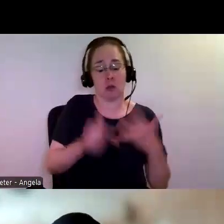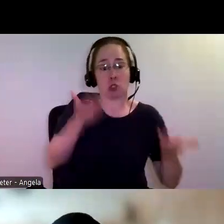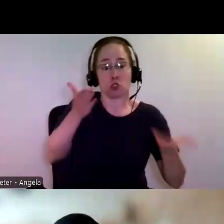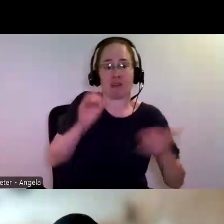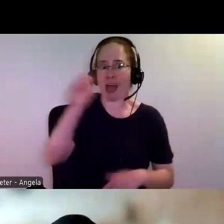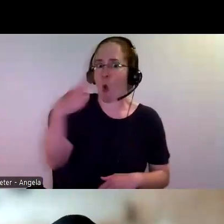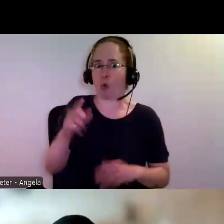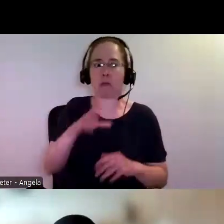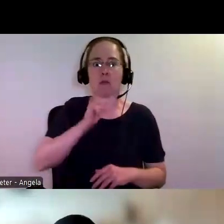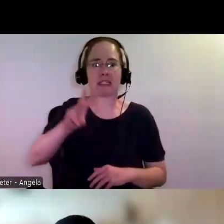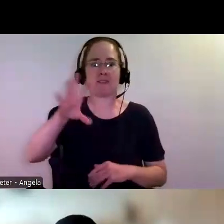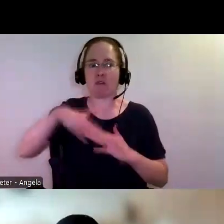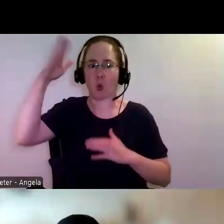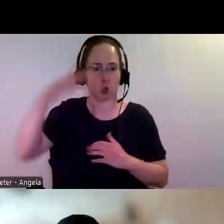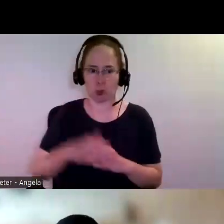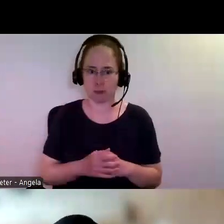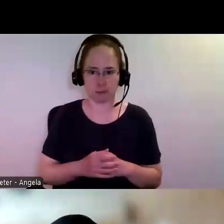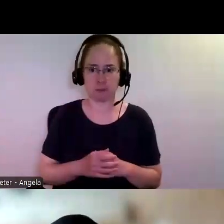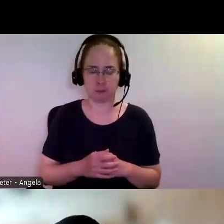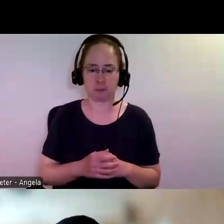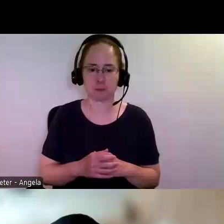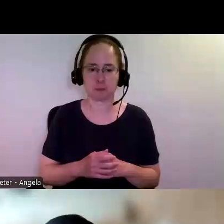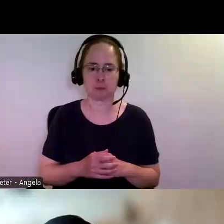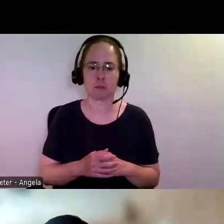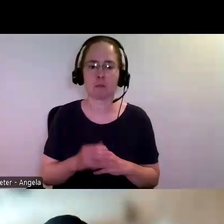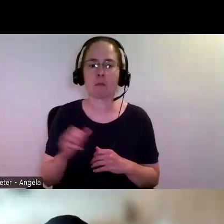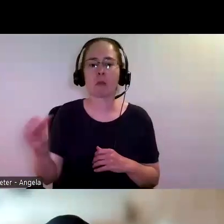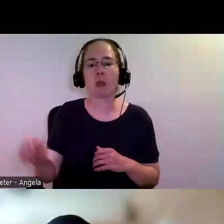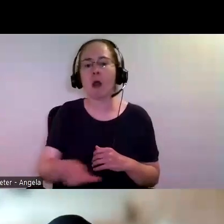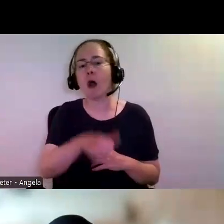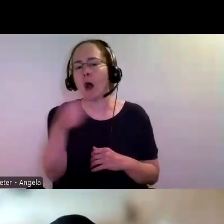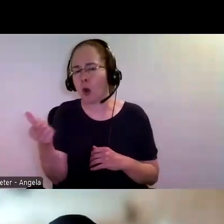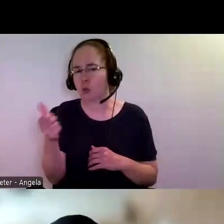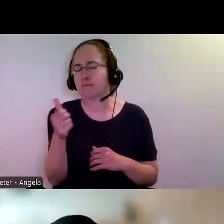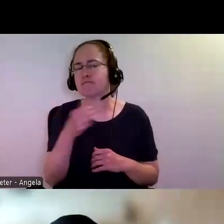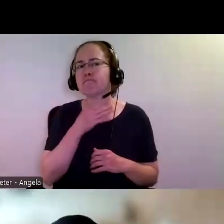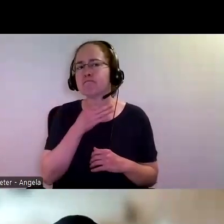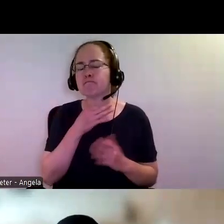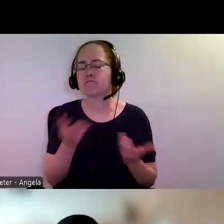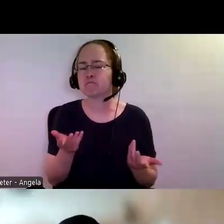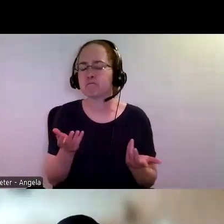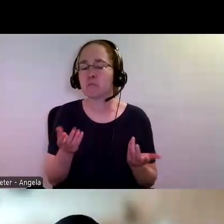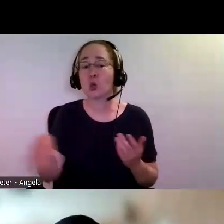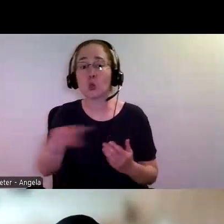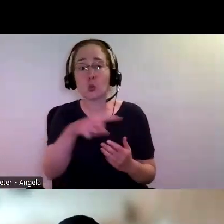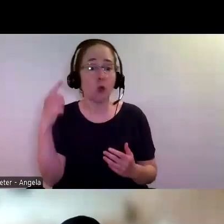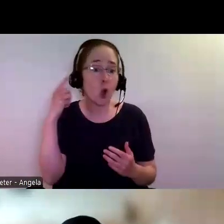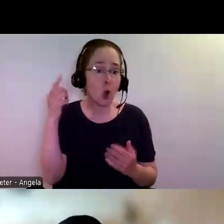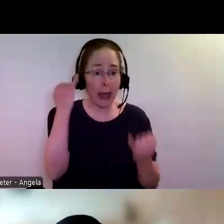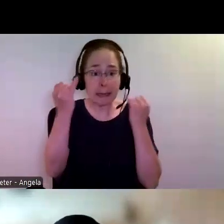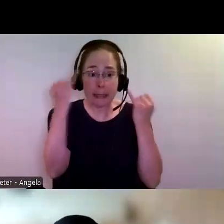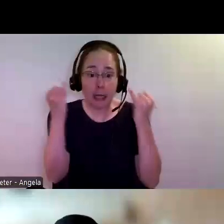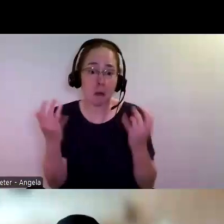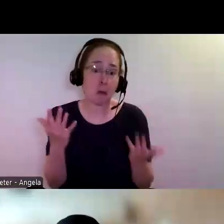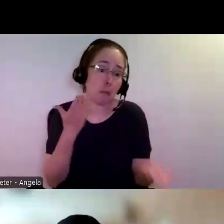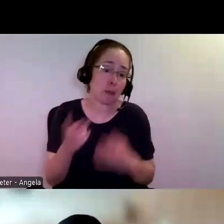people 65 and older. And then another thing I want to bring up is I think many of us have heard the idea, and we know it and